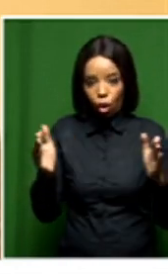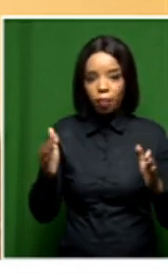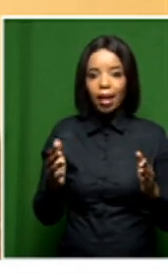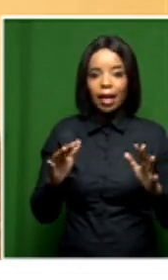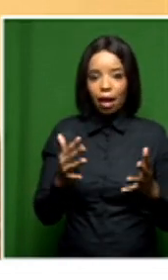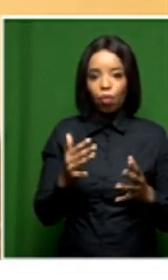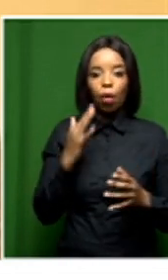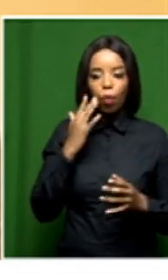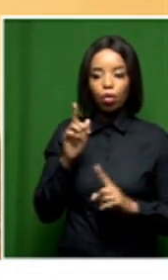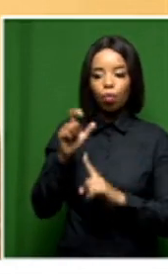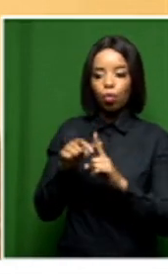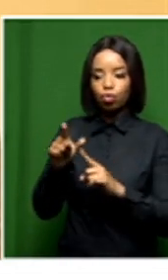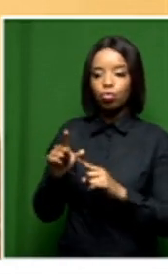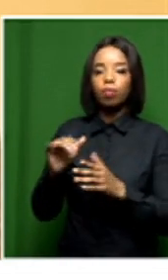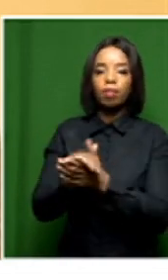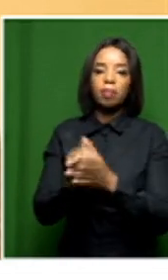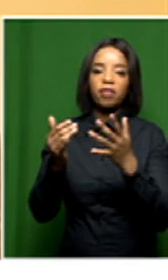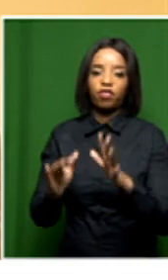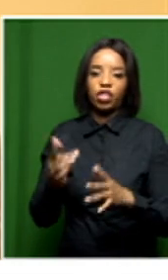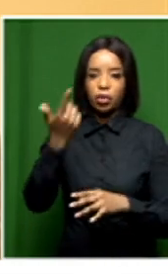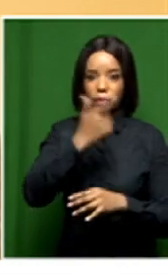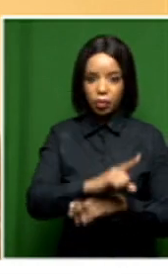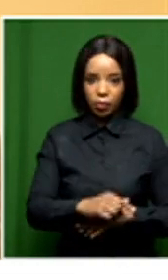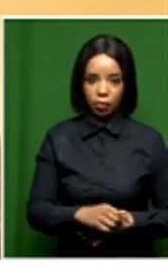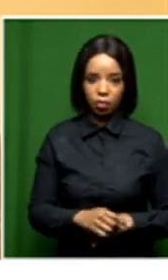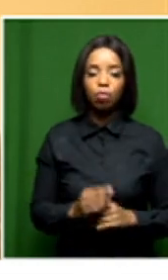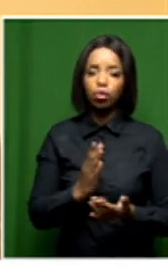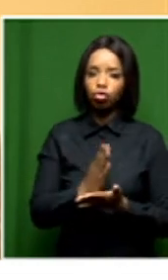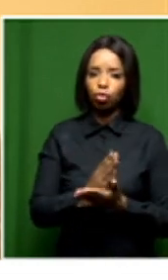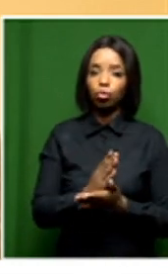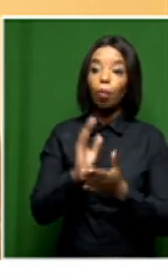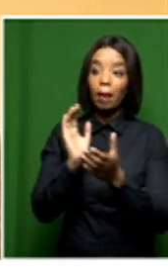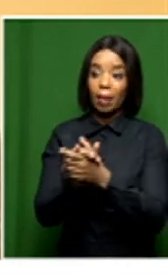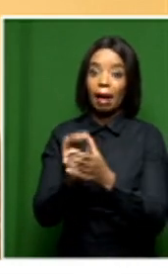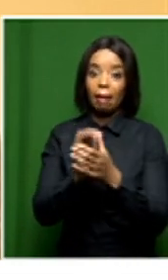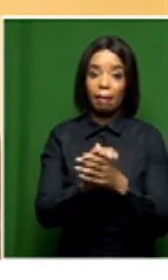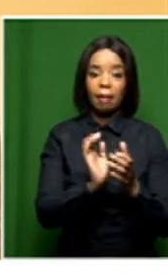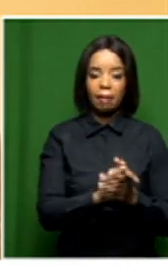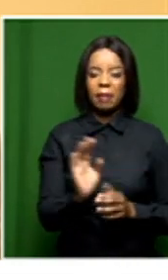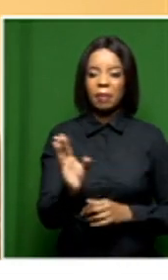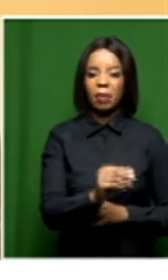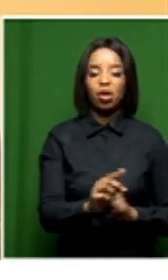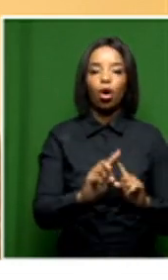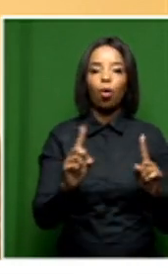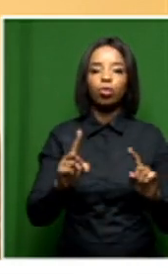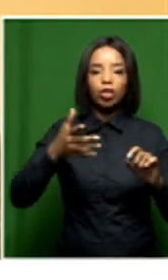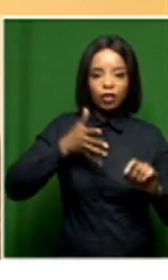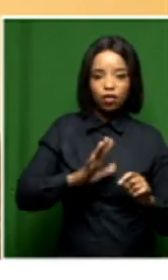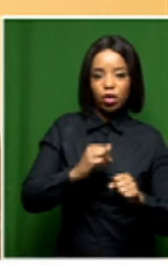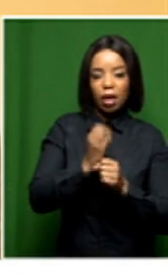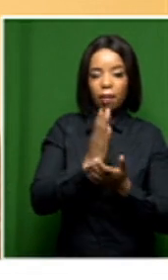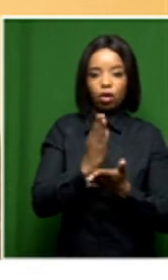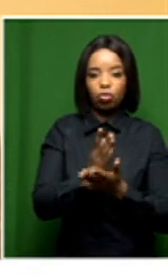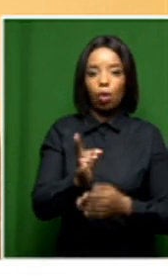sure that we are definitely going to come for them, but we need to make sure that at least those that we are satisfied that